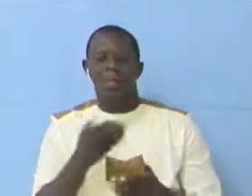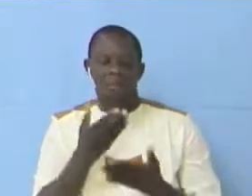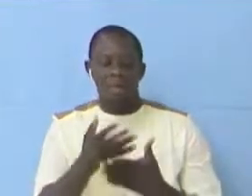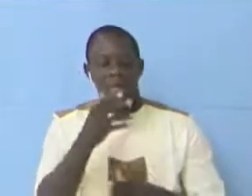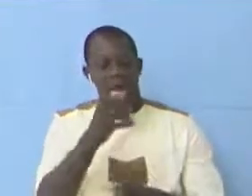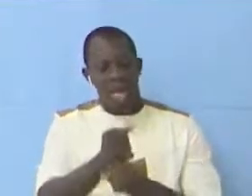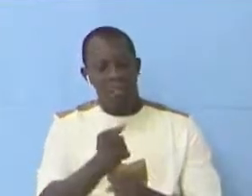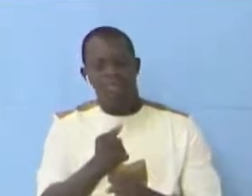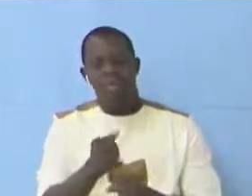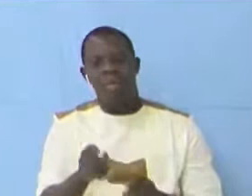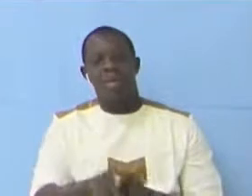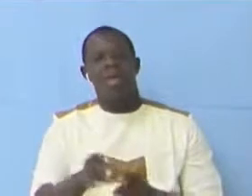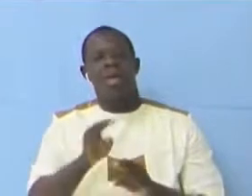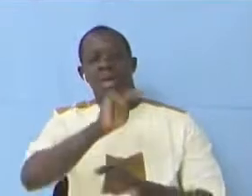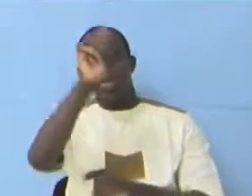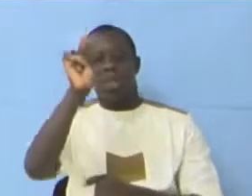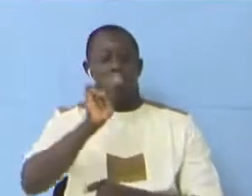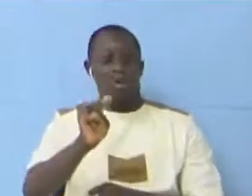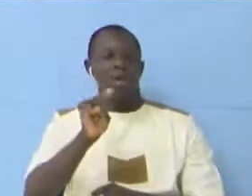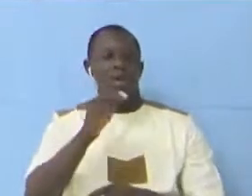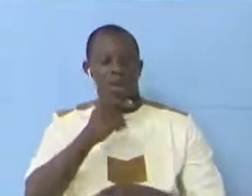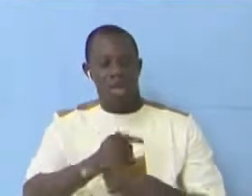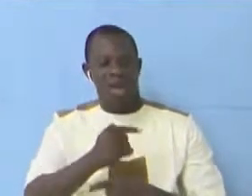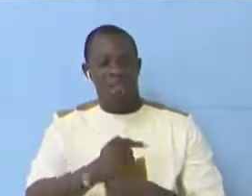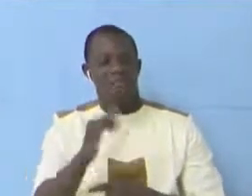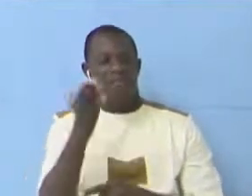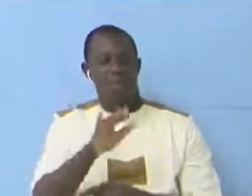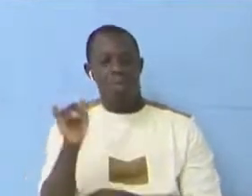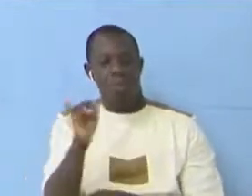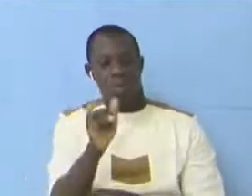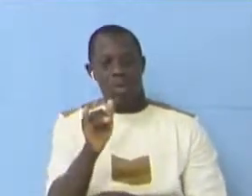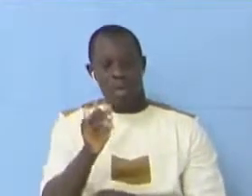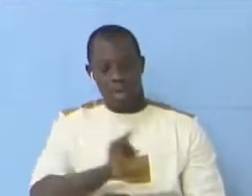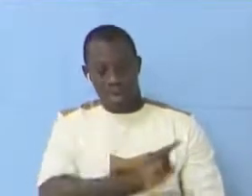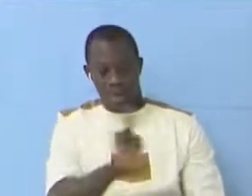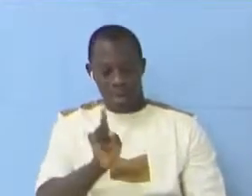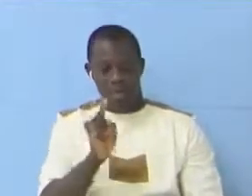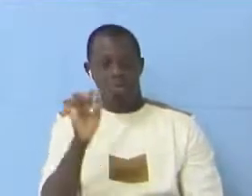Console the nations from which they come from.